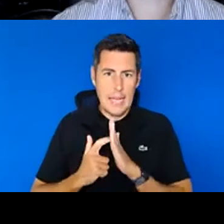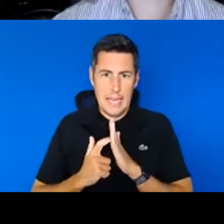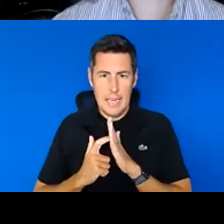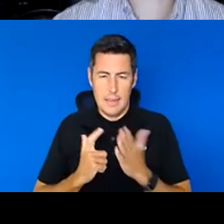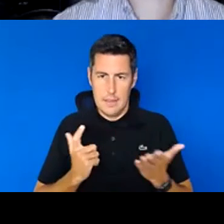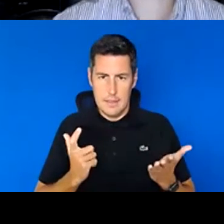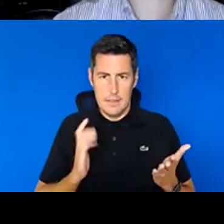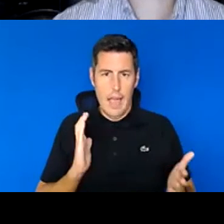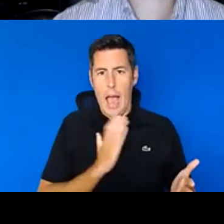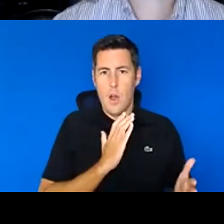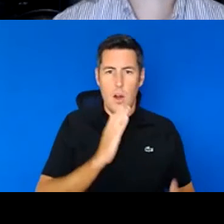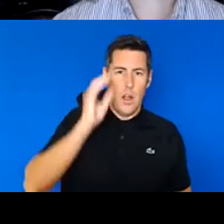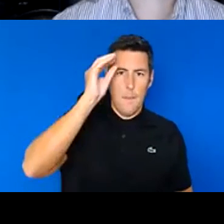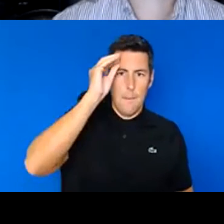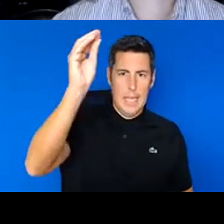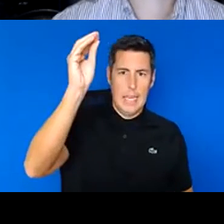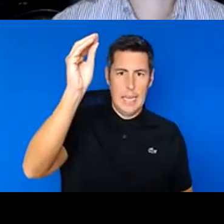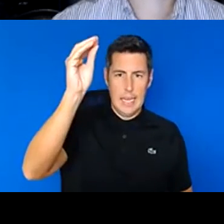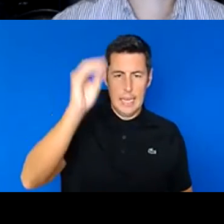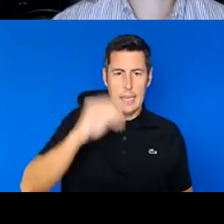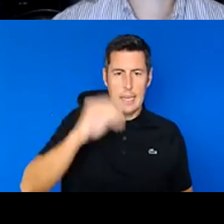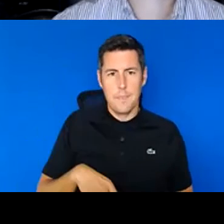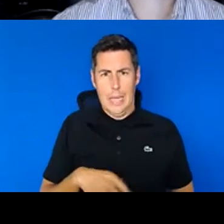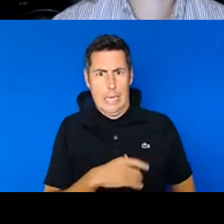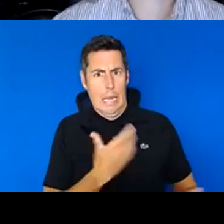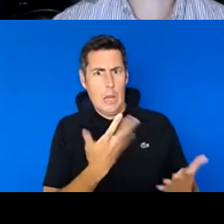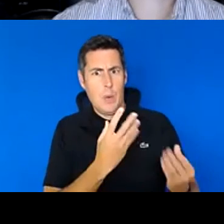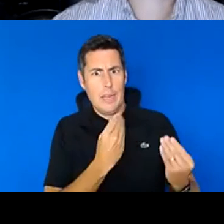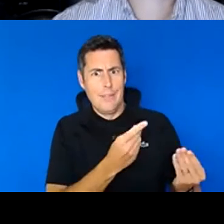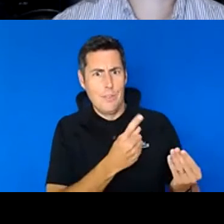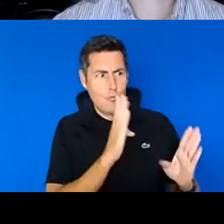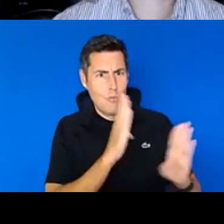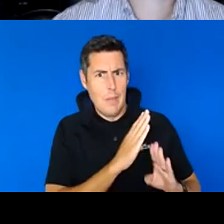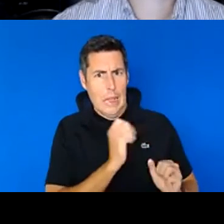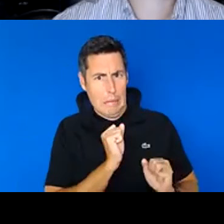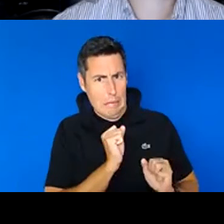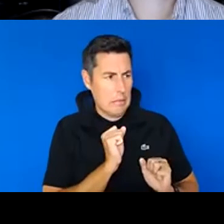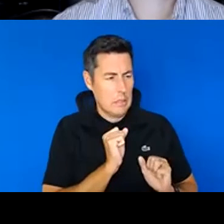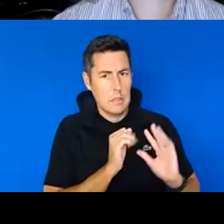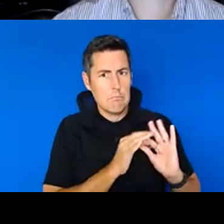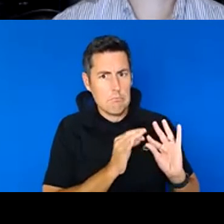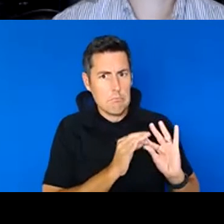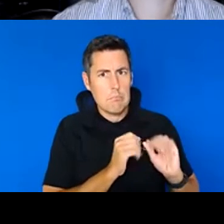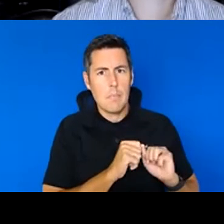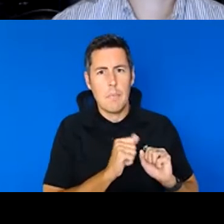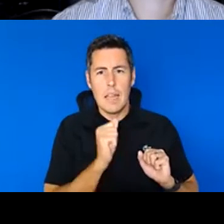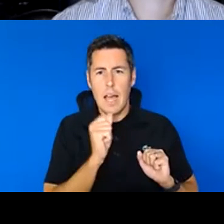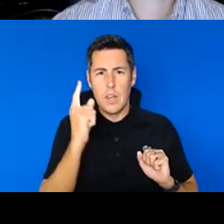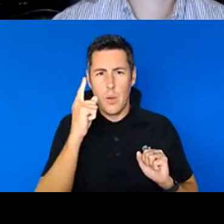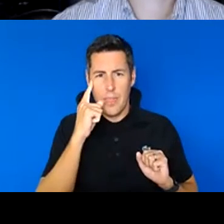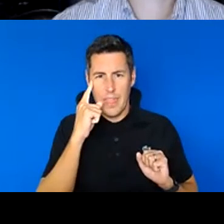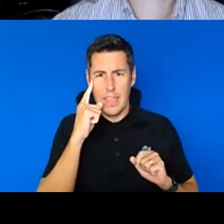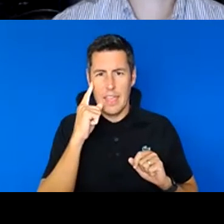Given what we've seen so far with this chancellor, I don't want to get you in trouble. I don't think he's going to be in favor of a